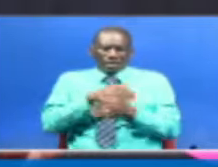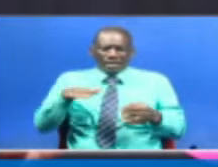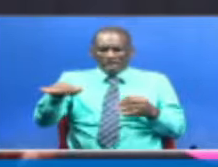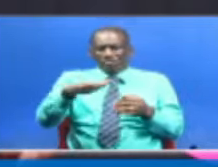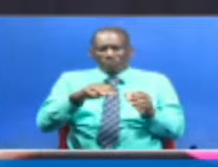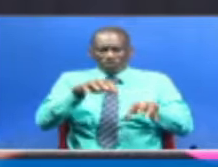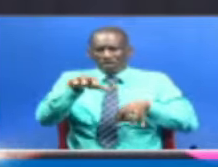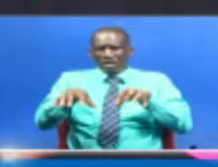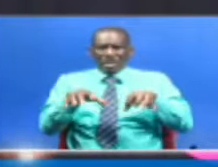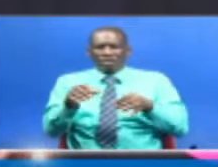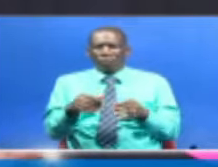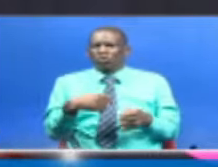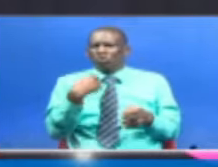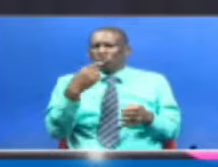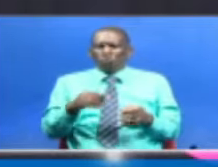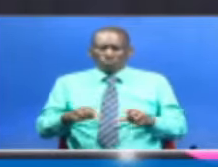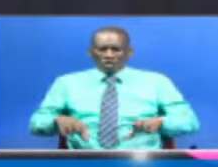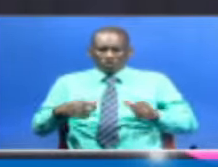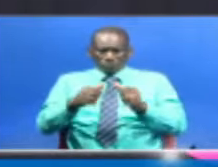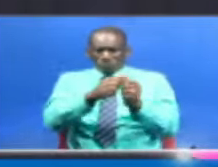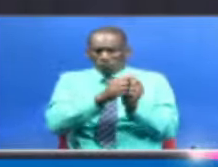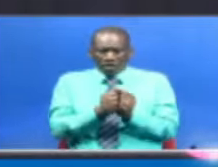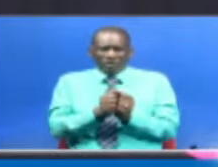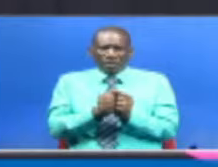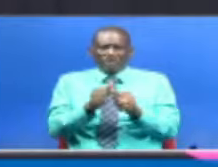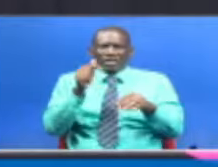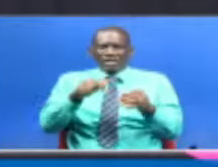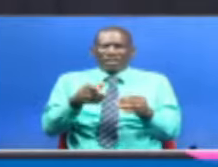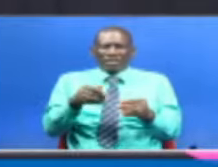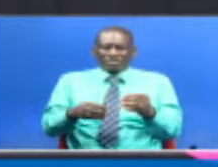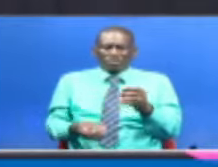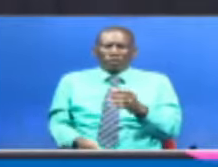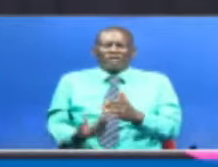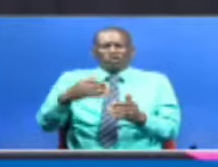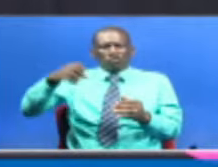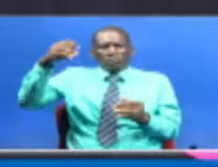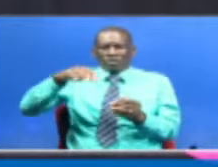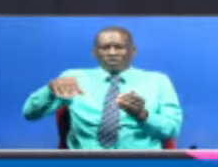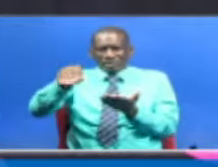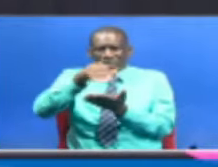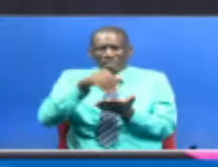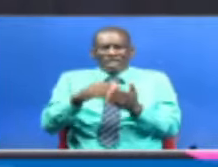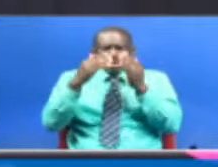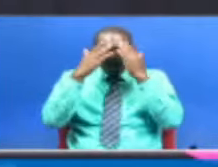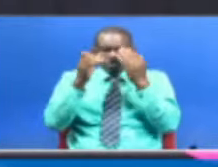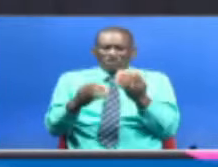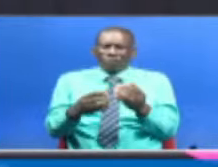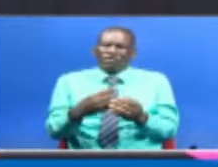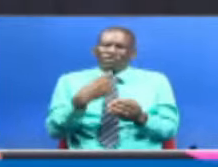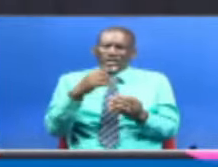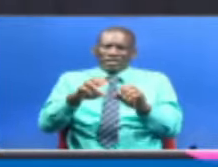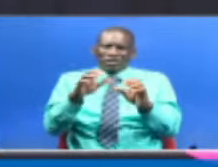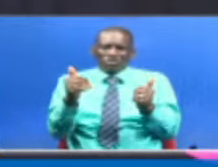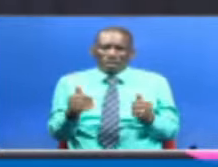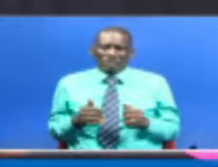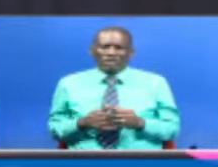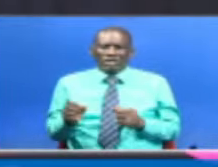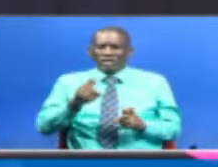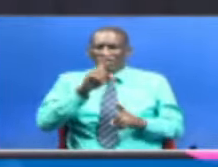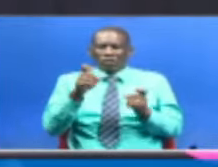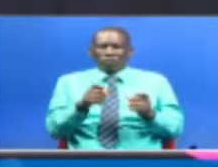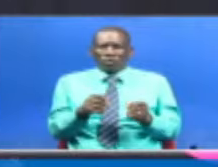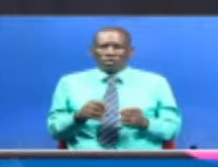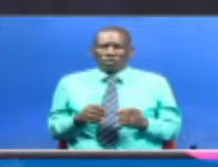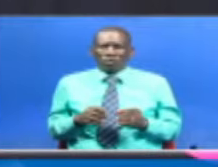animals who coexist within the generation centers. I don't know whether I've covered that well. The question was a bit